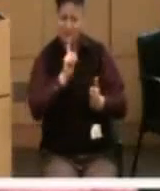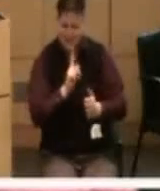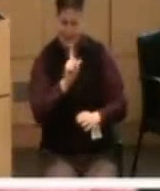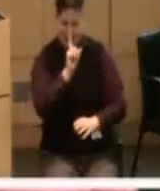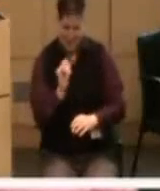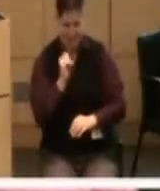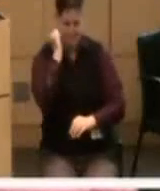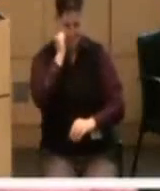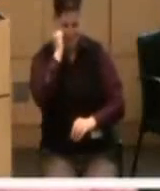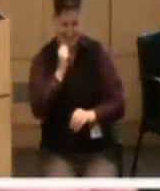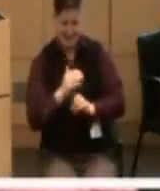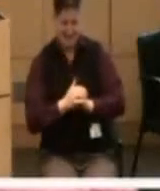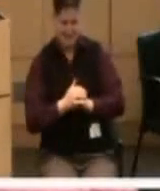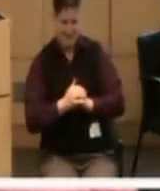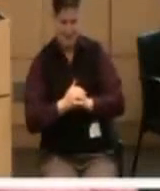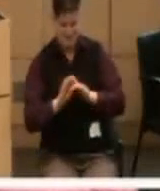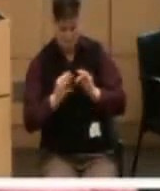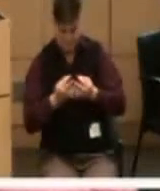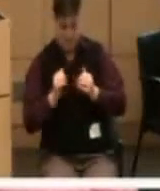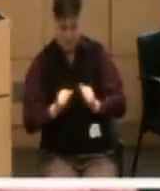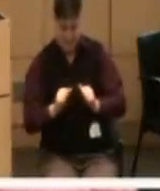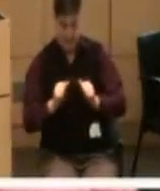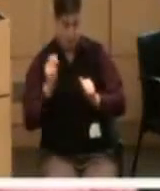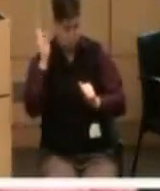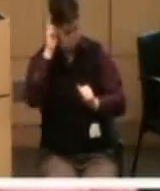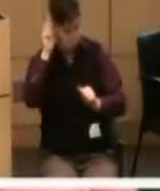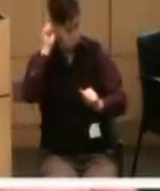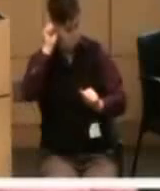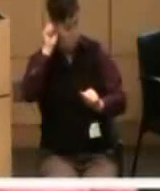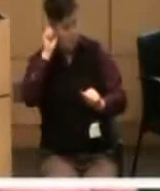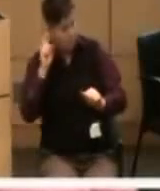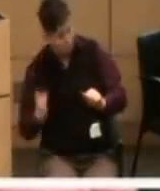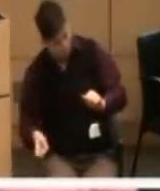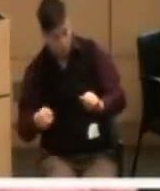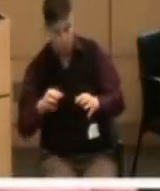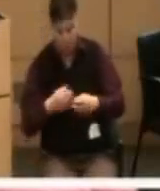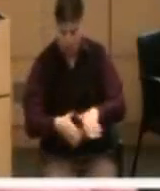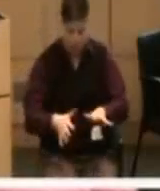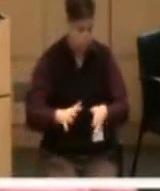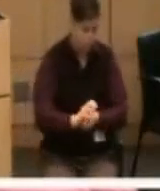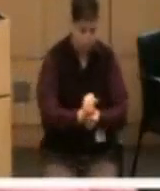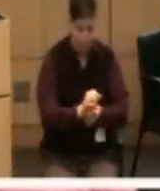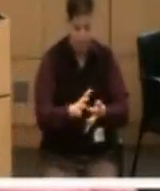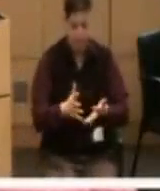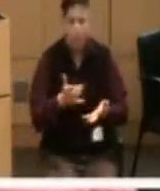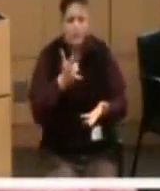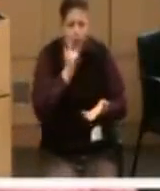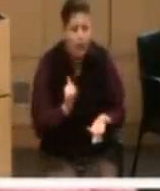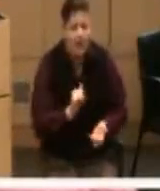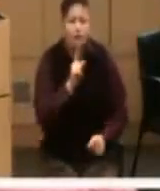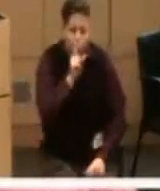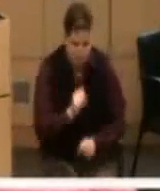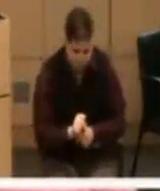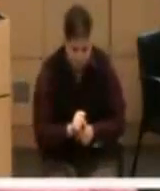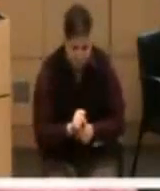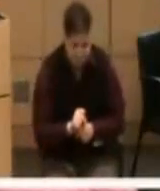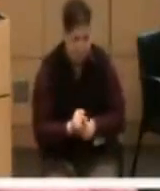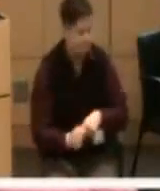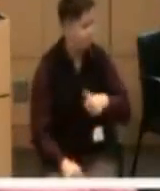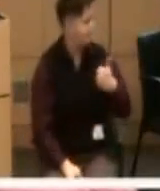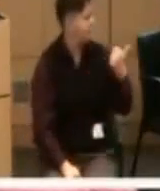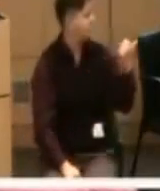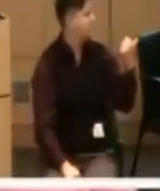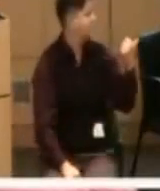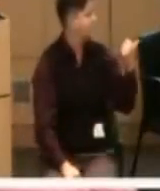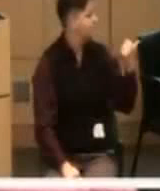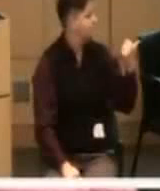of keeping devices on? If I could just add to that comment, is that unlike children